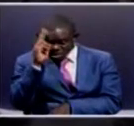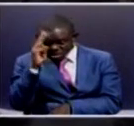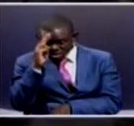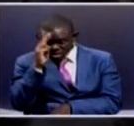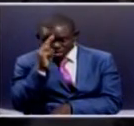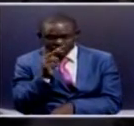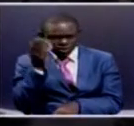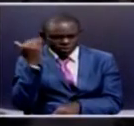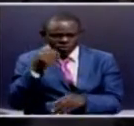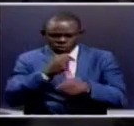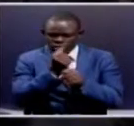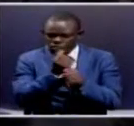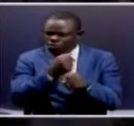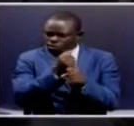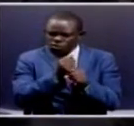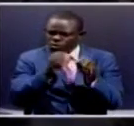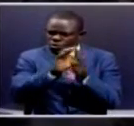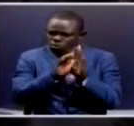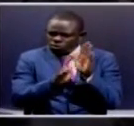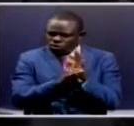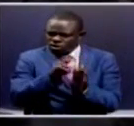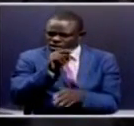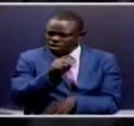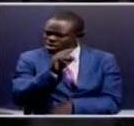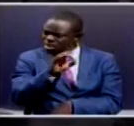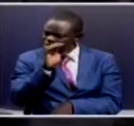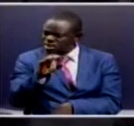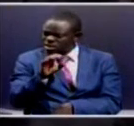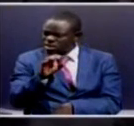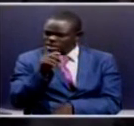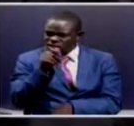in the NCC was the Patriotic Front.